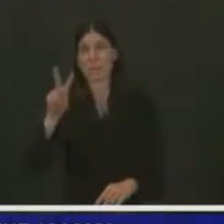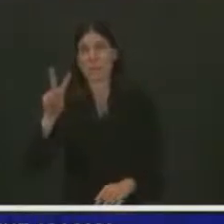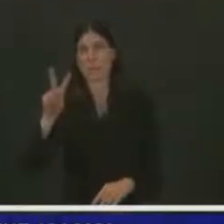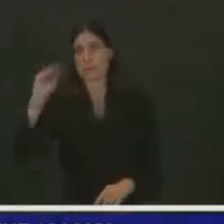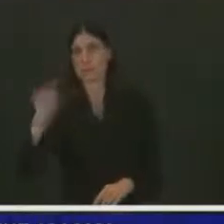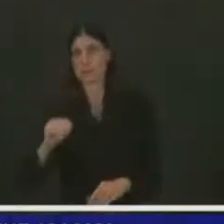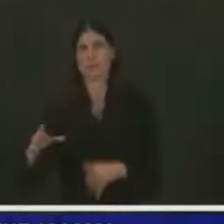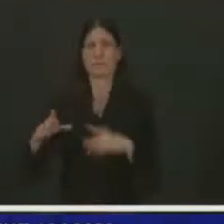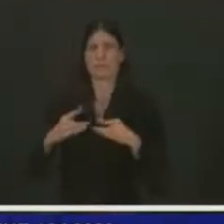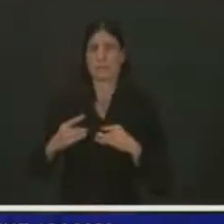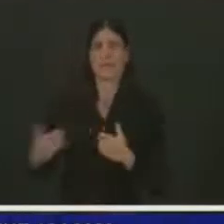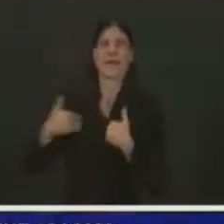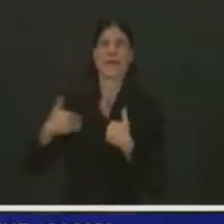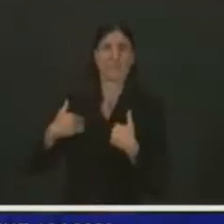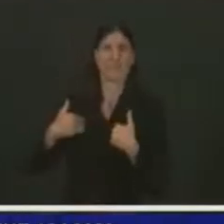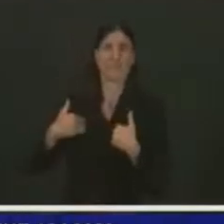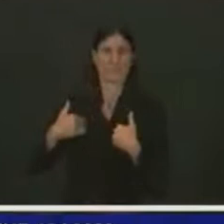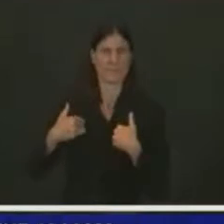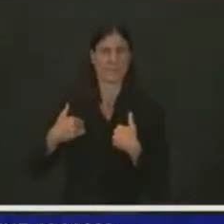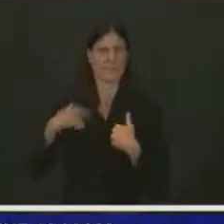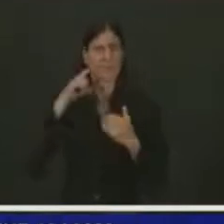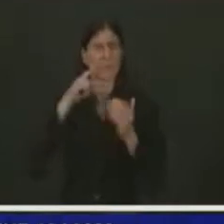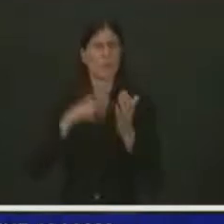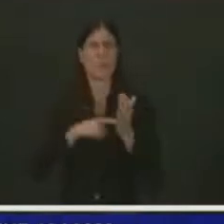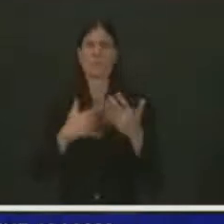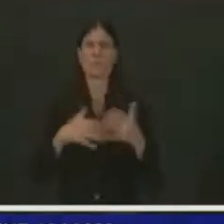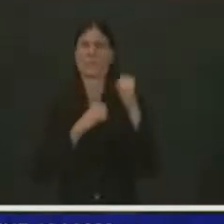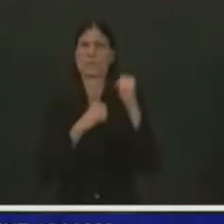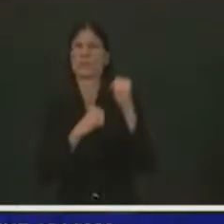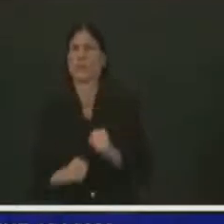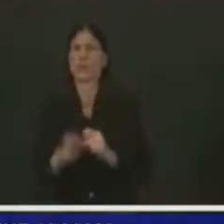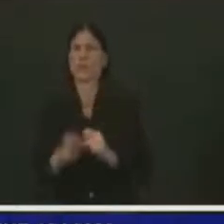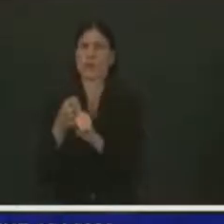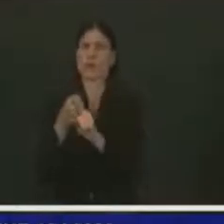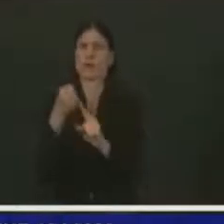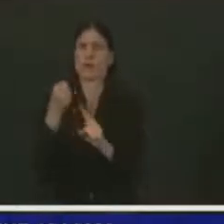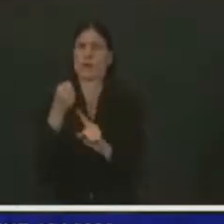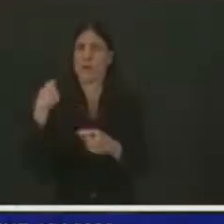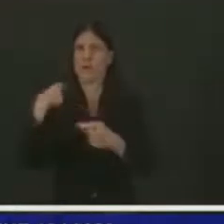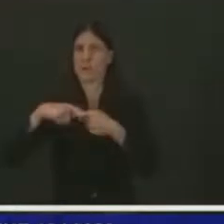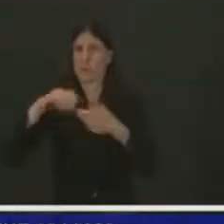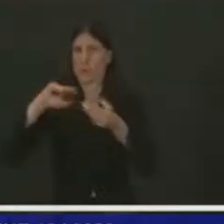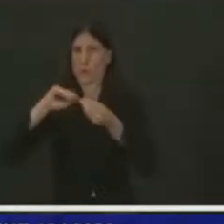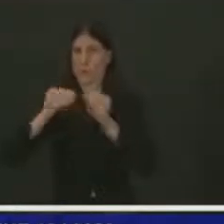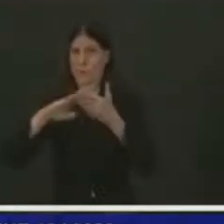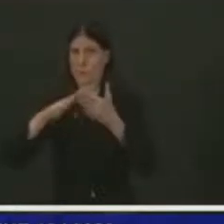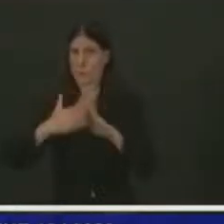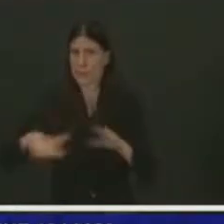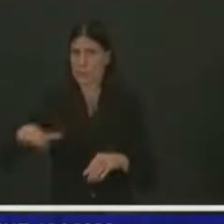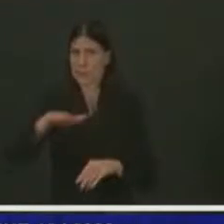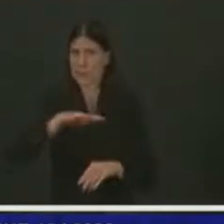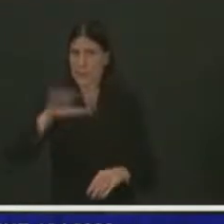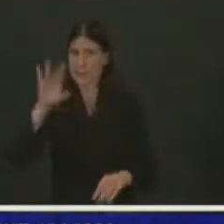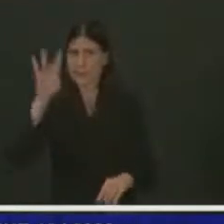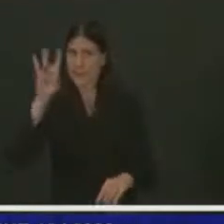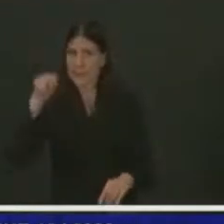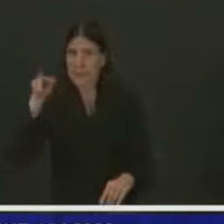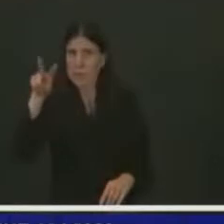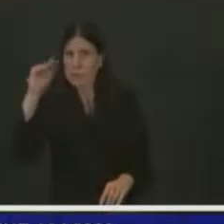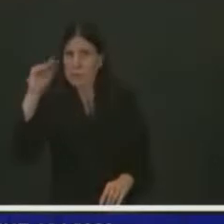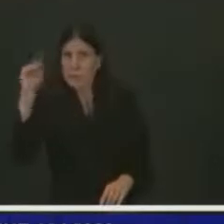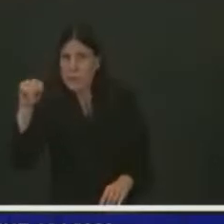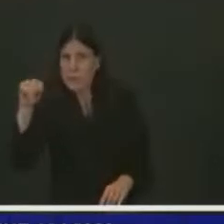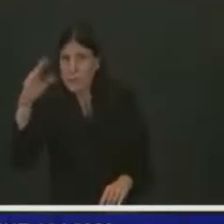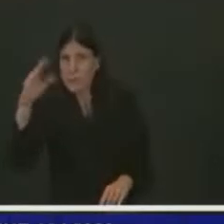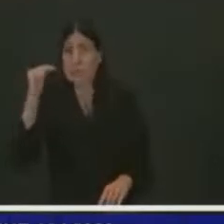The disparities are present because we understand that for all the Caucasian Rhode Islanders who